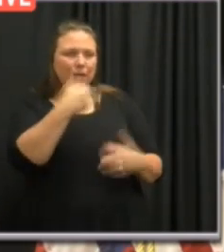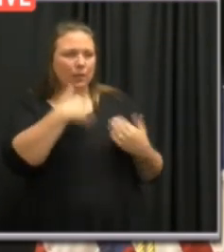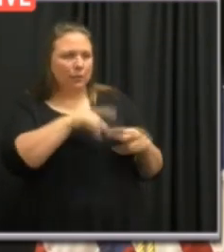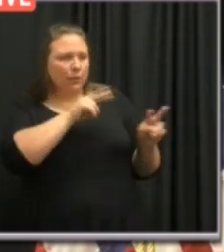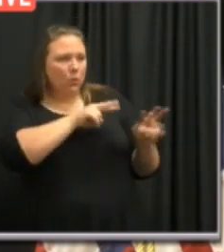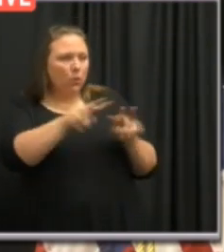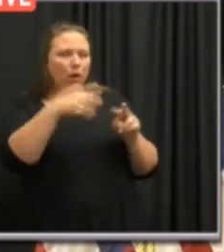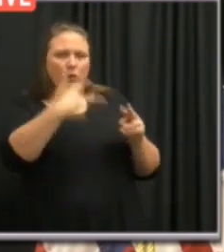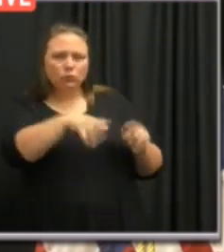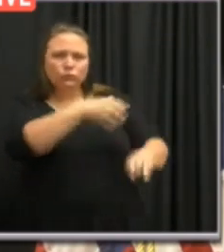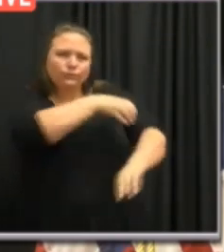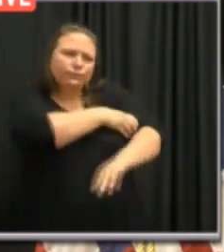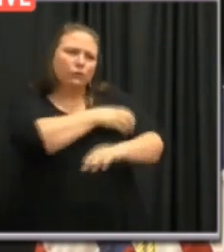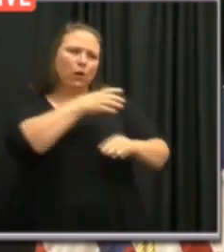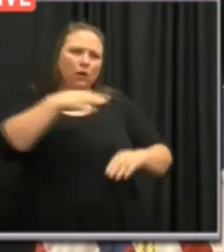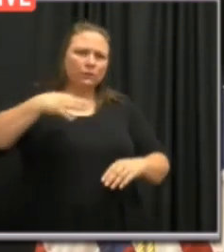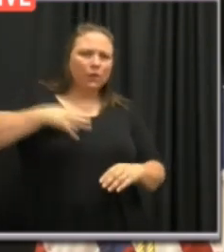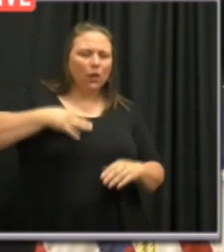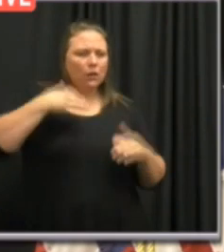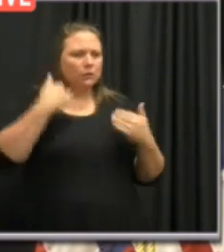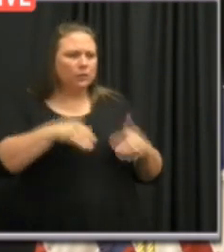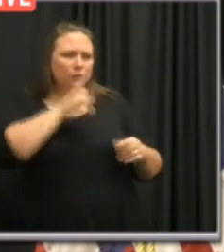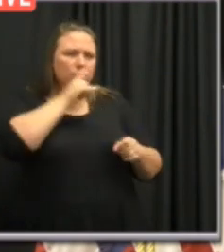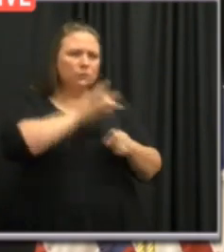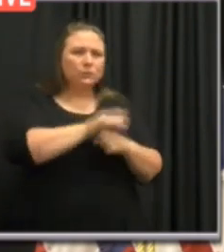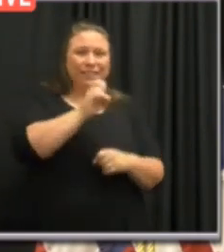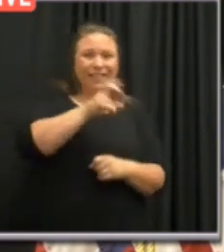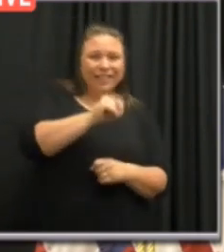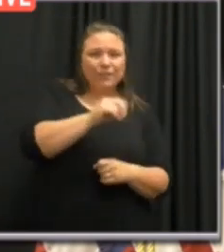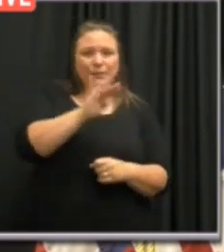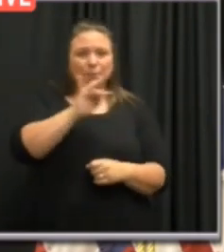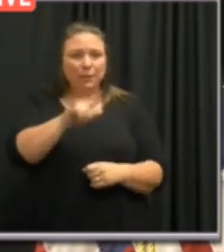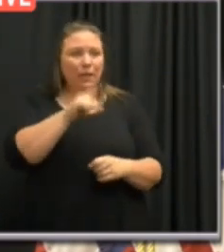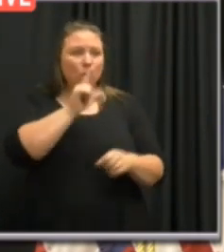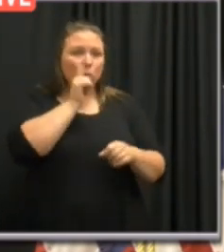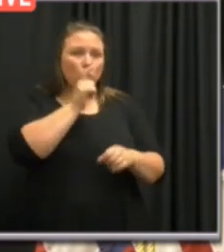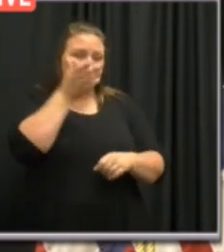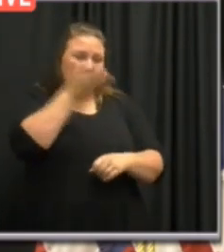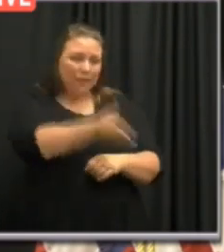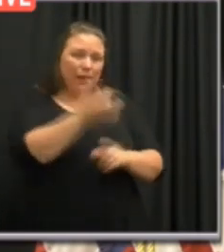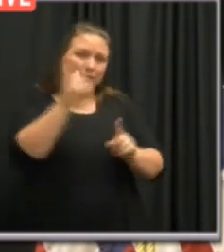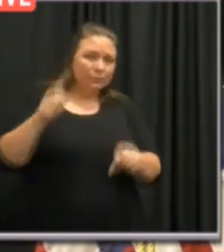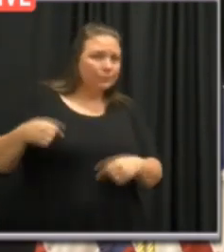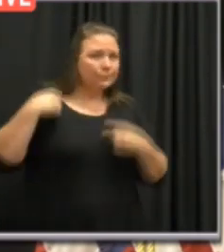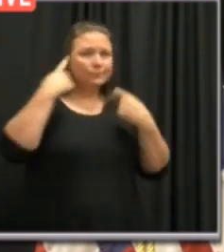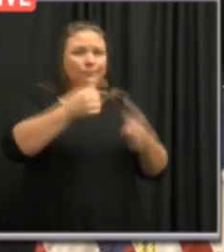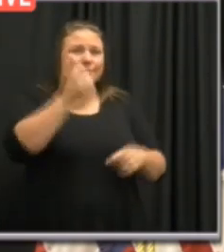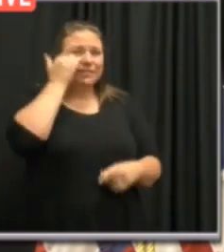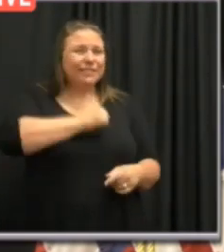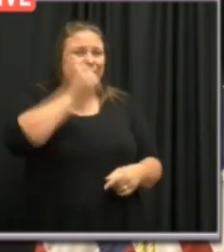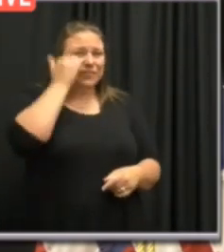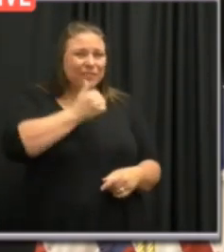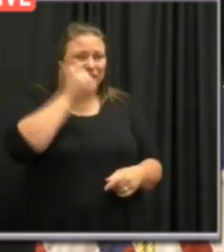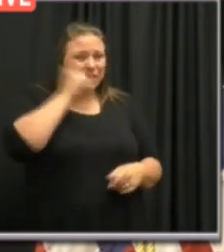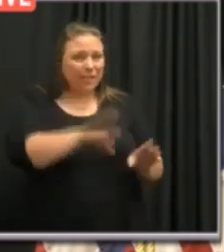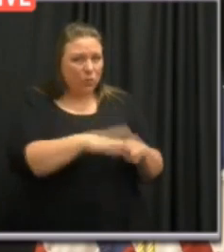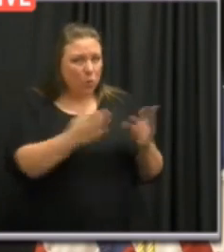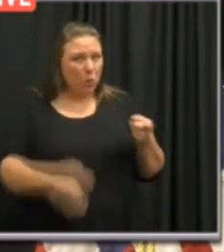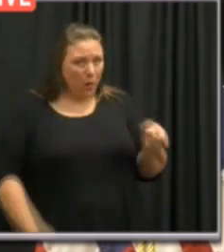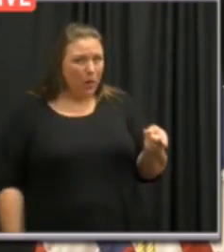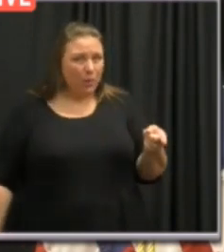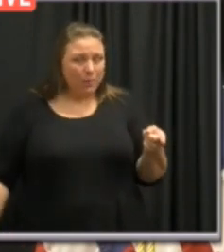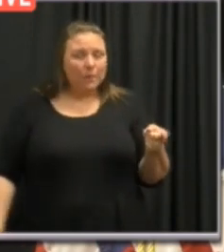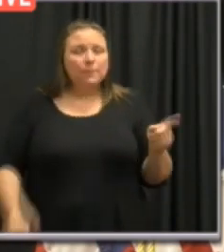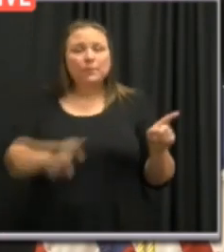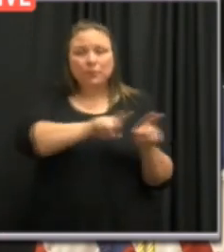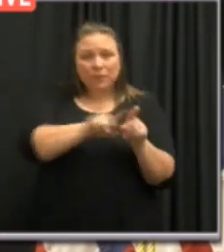in action. Dedicated volunteers such as Devin and Bill, who have been at the Nissan Stadium site every single day it has been opened, as